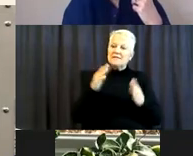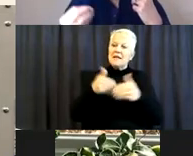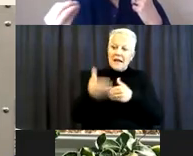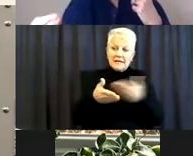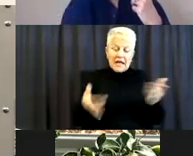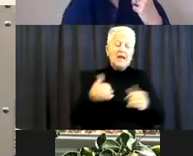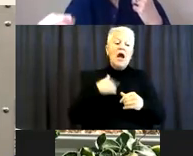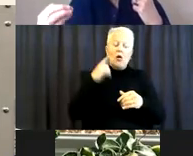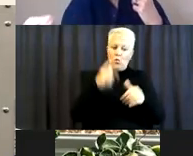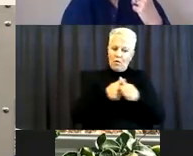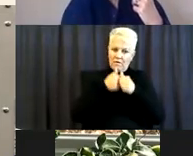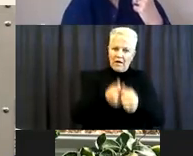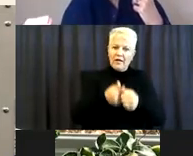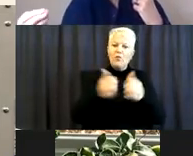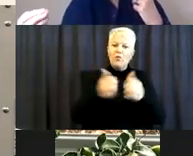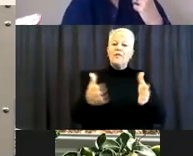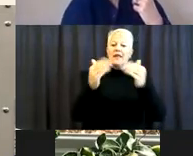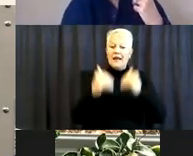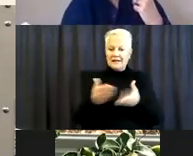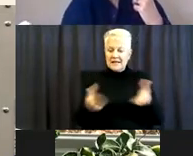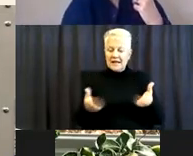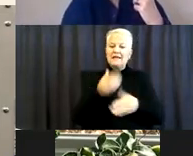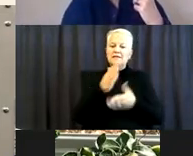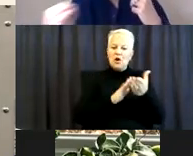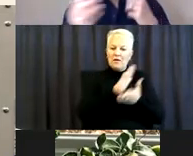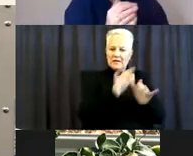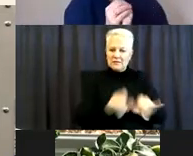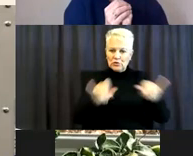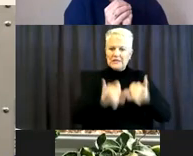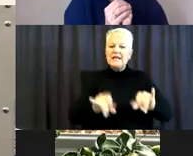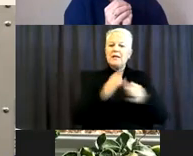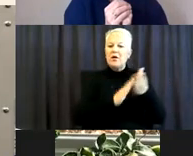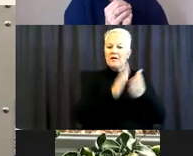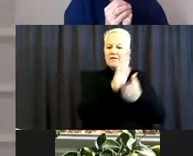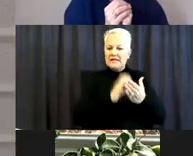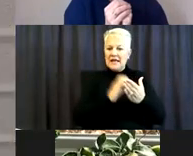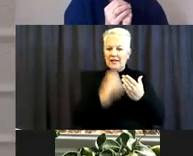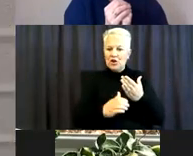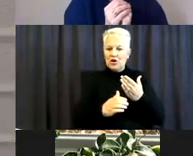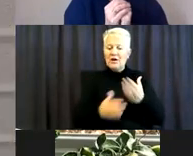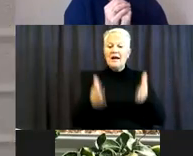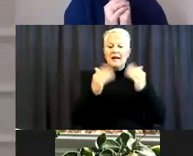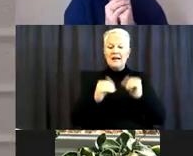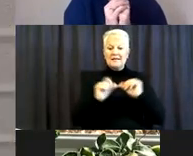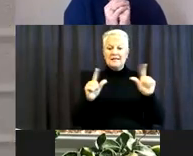be followed by the next thing. It's part of his routine, part of his calendar. Next slide, please.